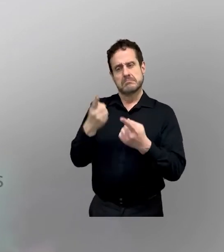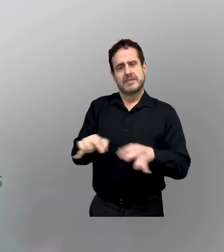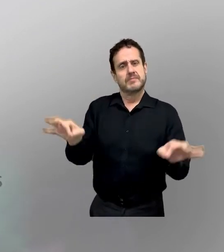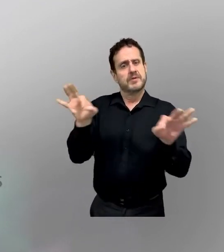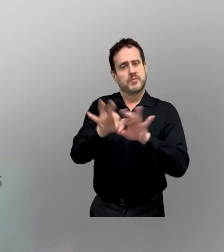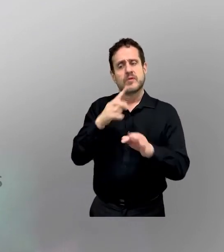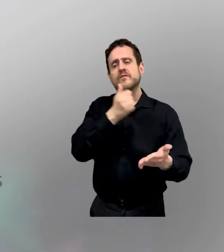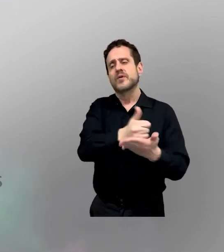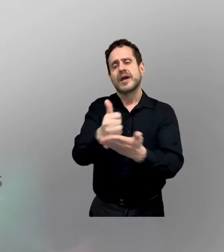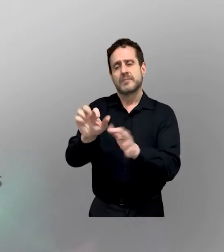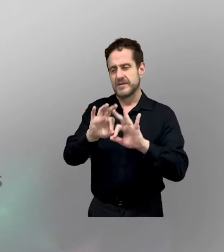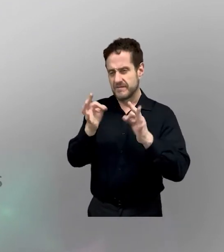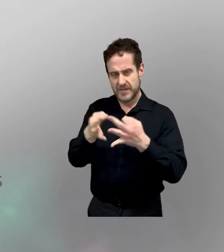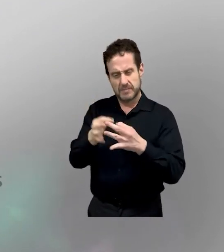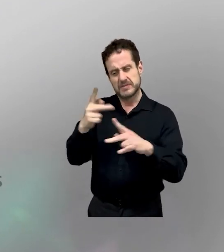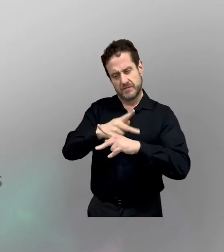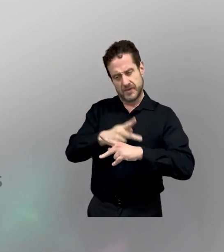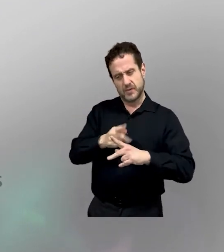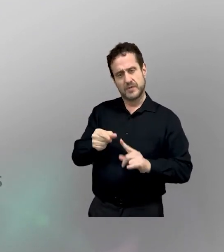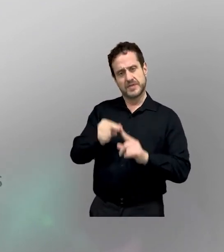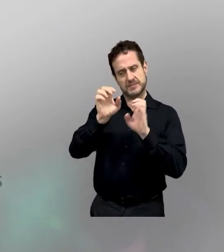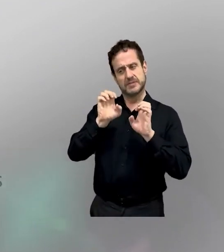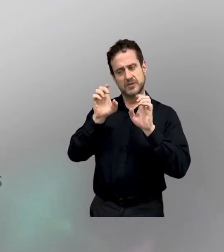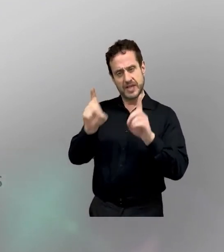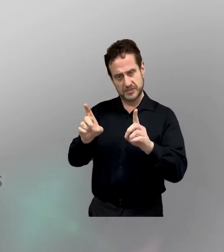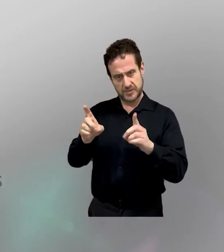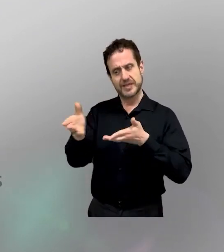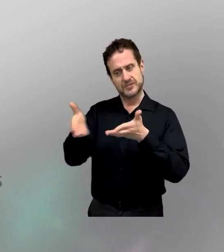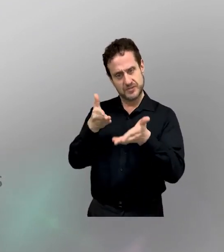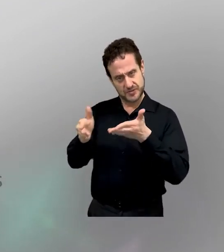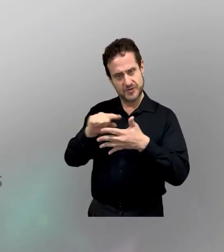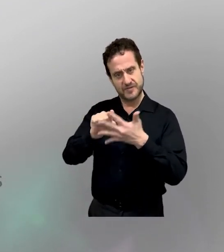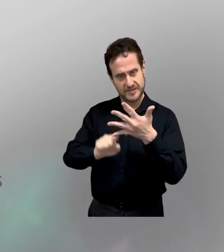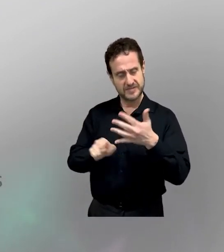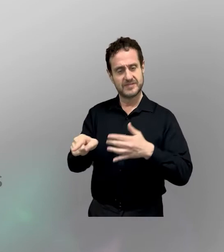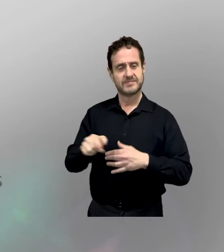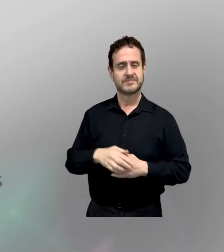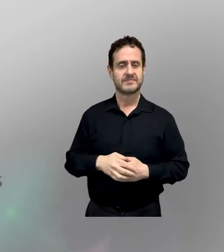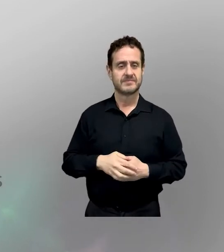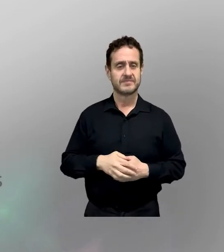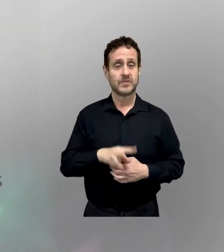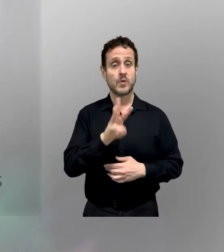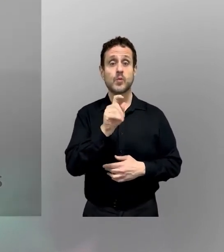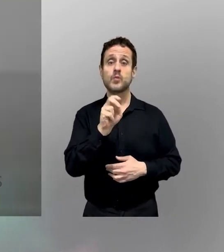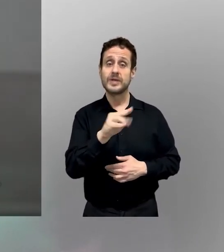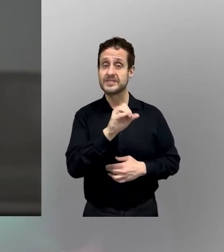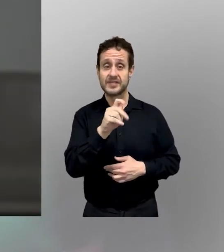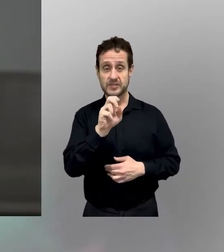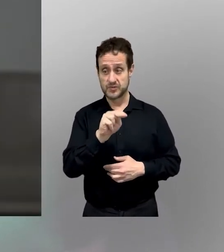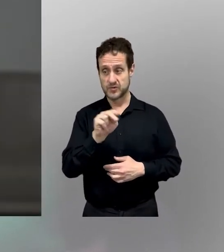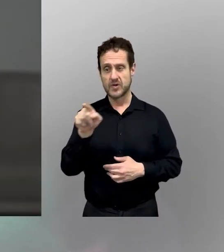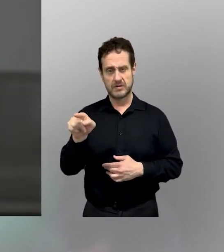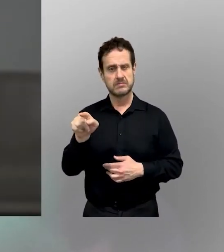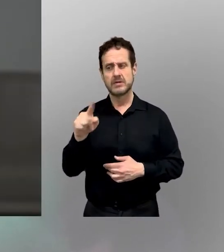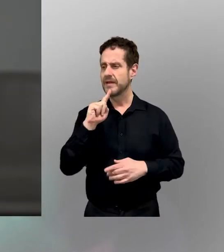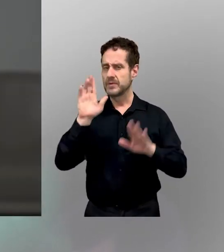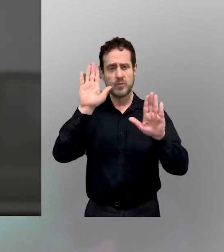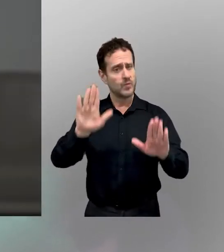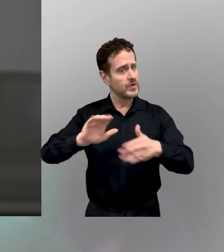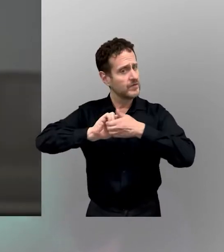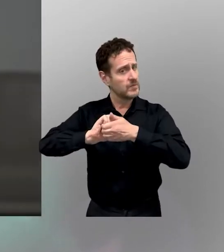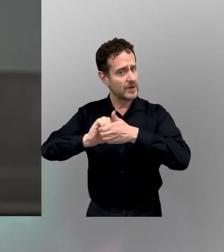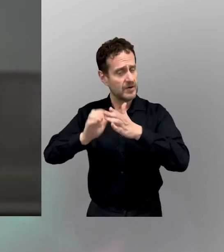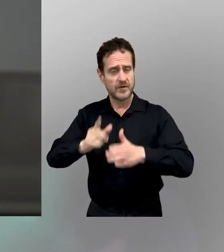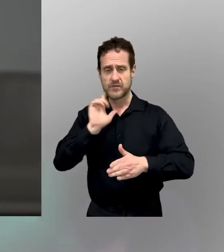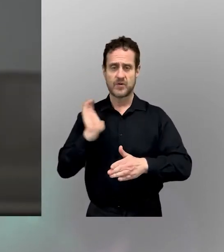been critical in helping families navigate the special education services. Winston and Strawn has also been